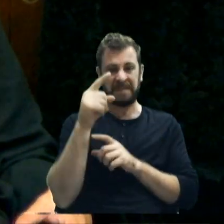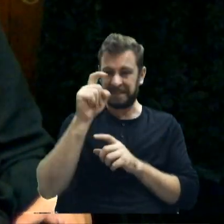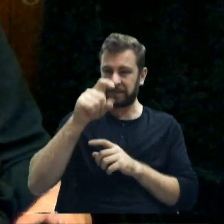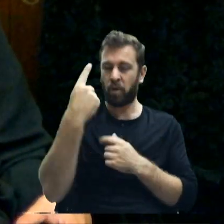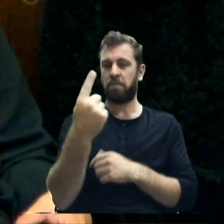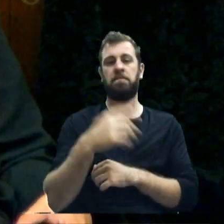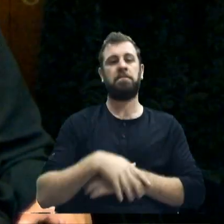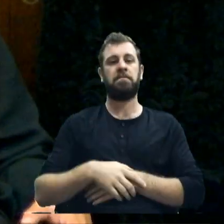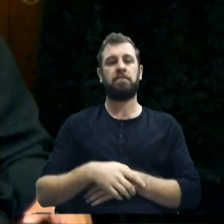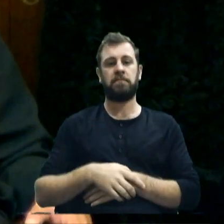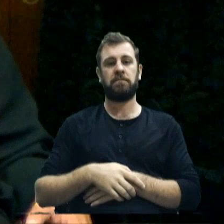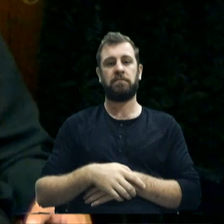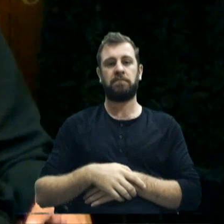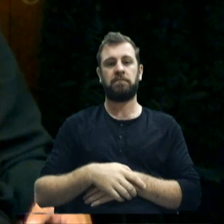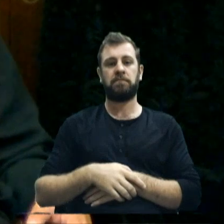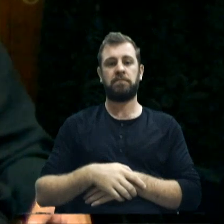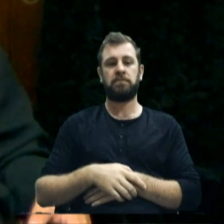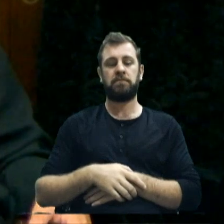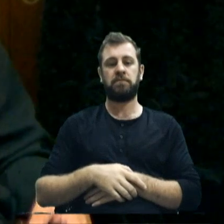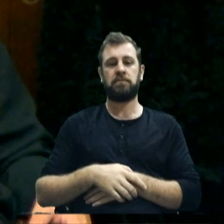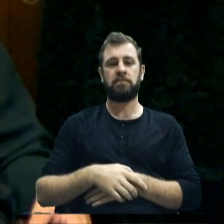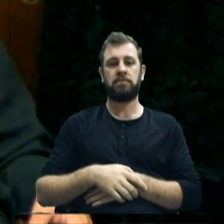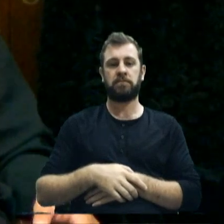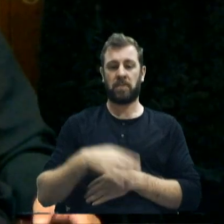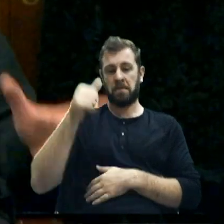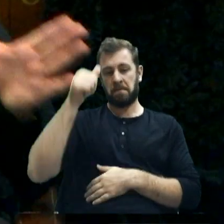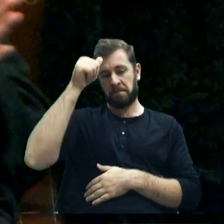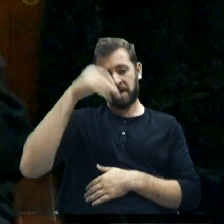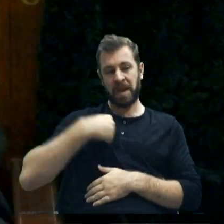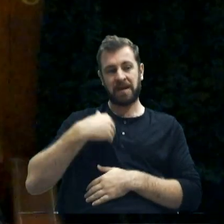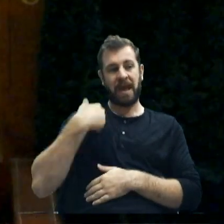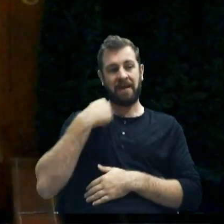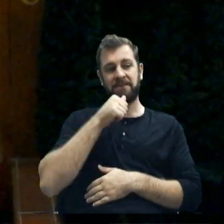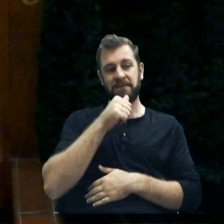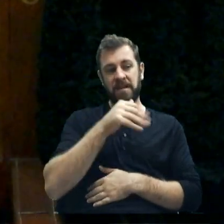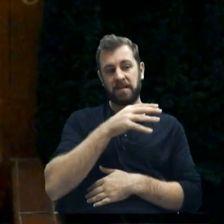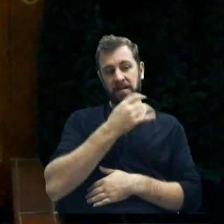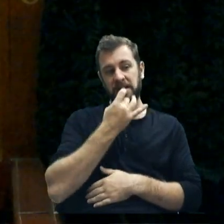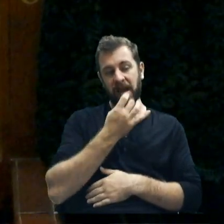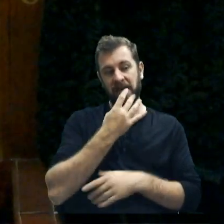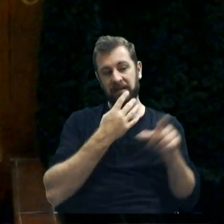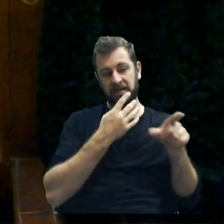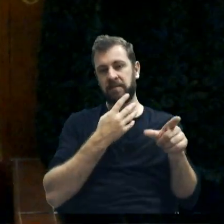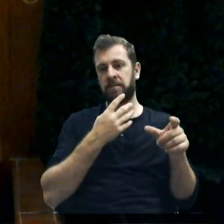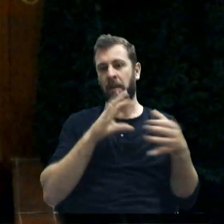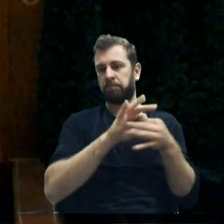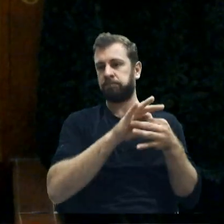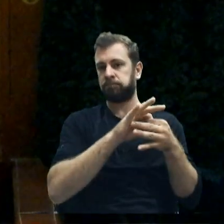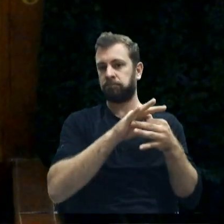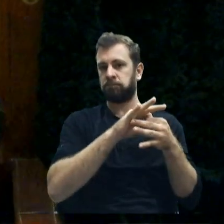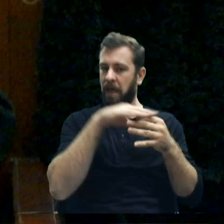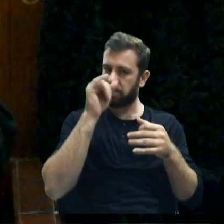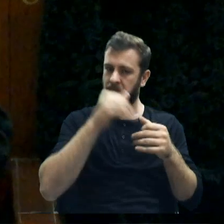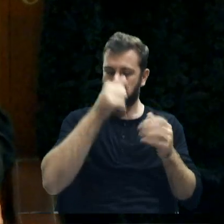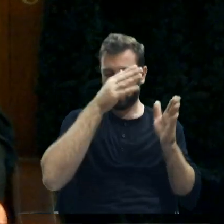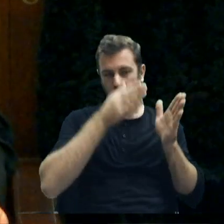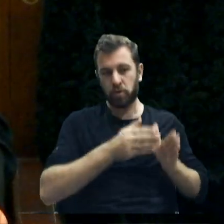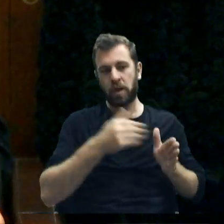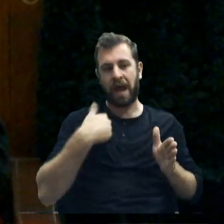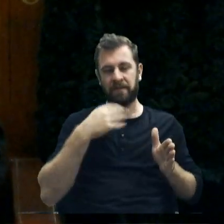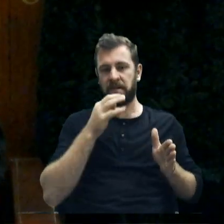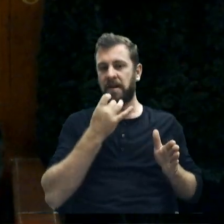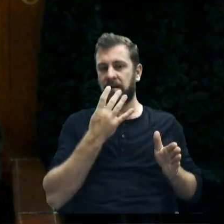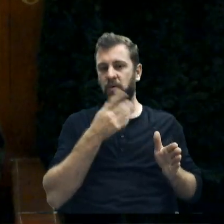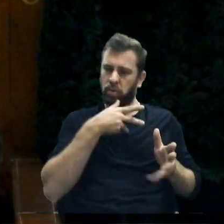Yamshi bihi finnas is that man who has that light. Attach yourself to that one individual who's shining the